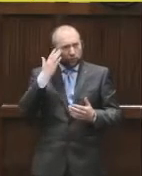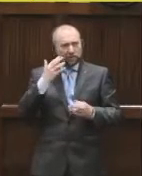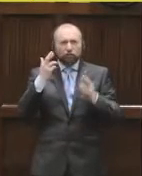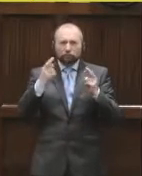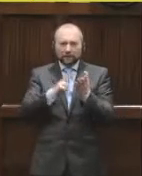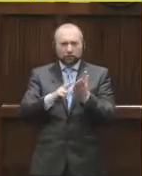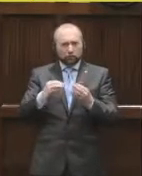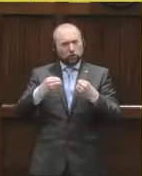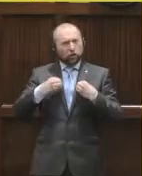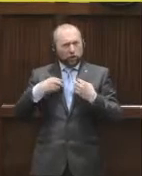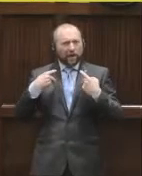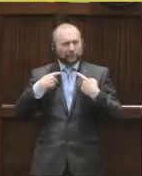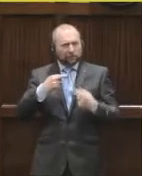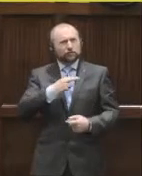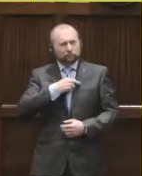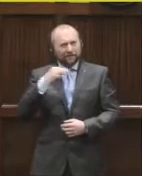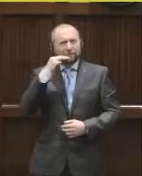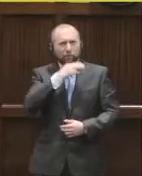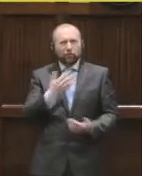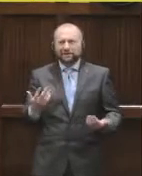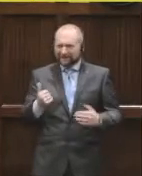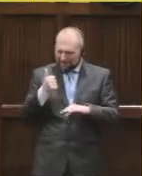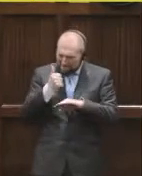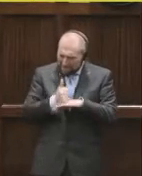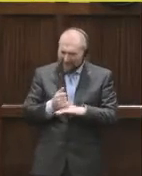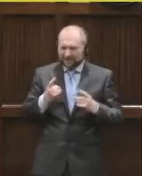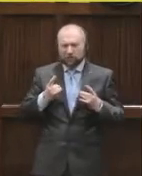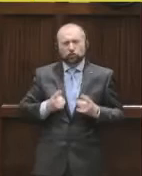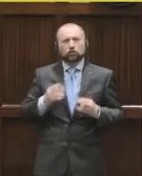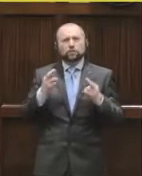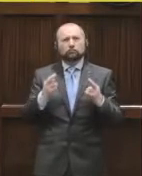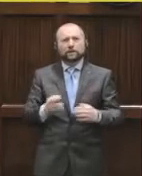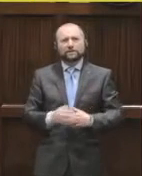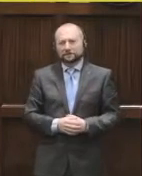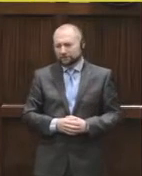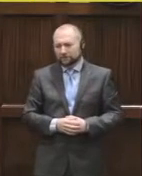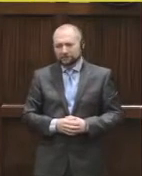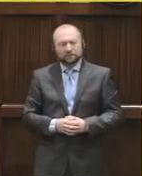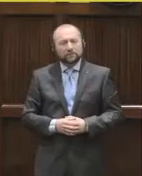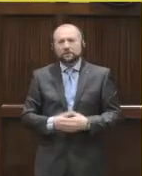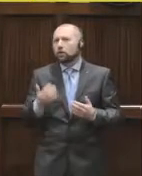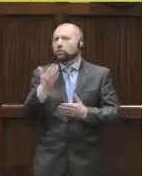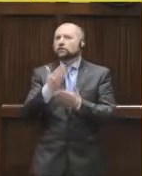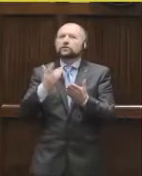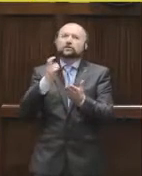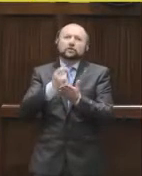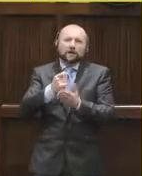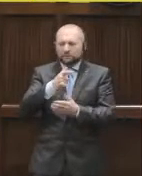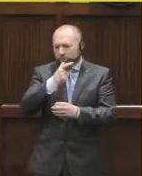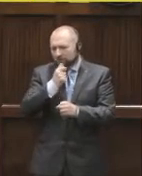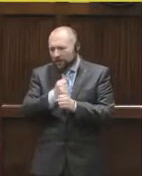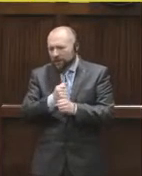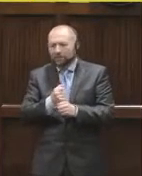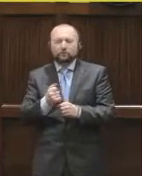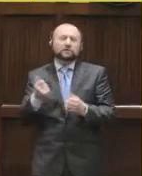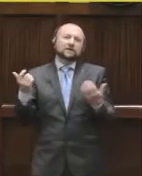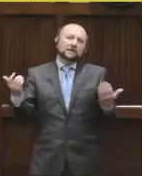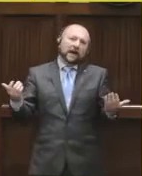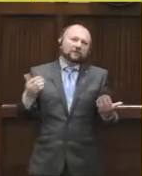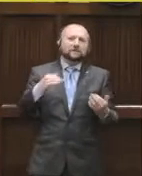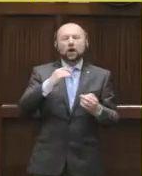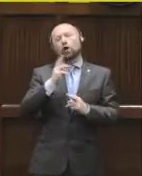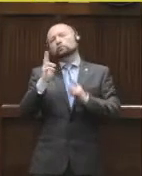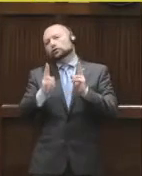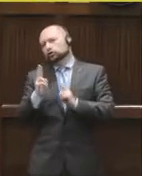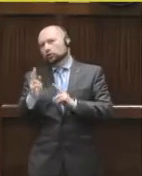is a basic human right, and we give lip service at times, and we give lip service and we get criticised at times then for reports